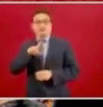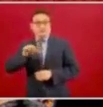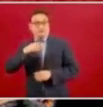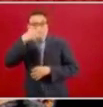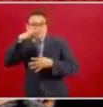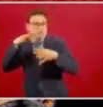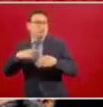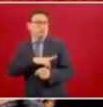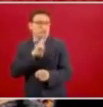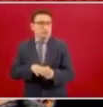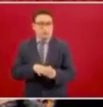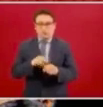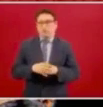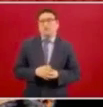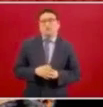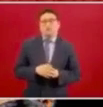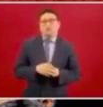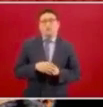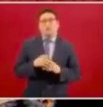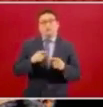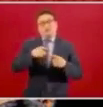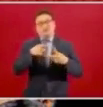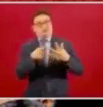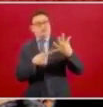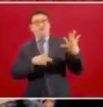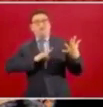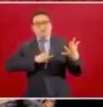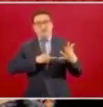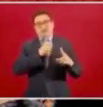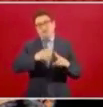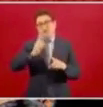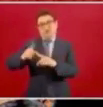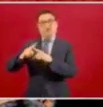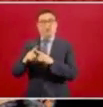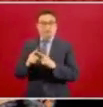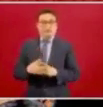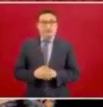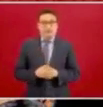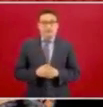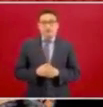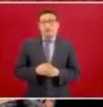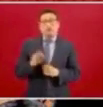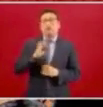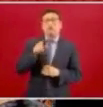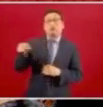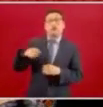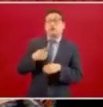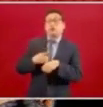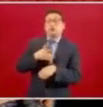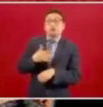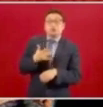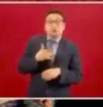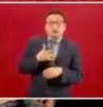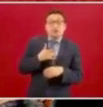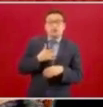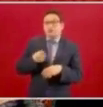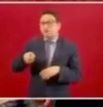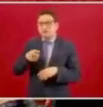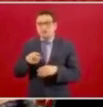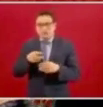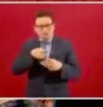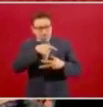2 out of 10 people who get tested and exhibit these symptoms actually test positive. In some other situations, they